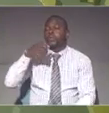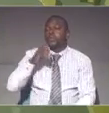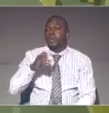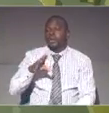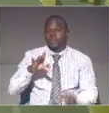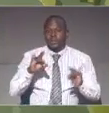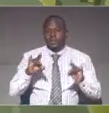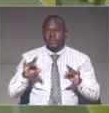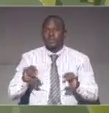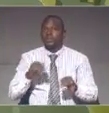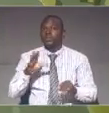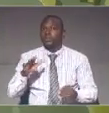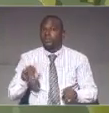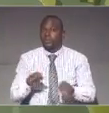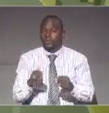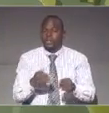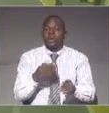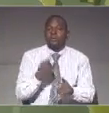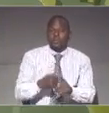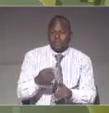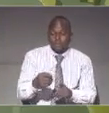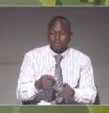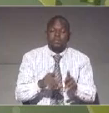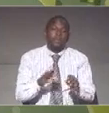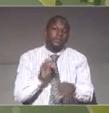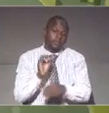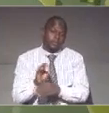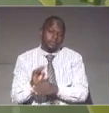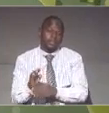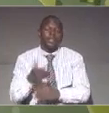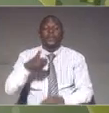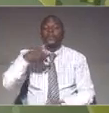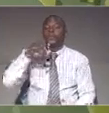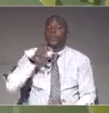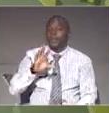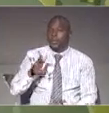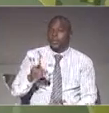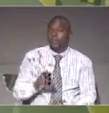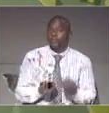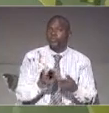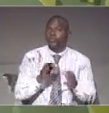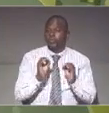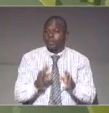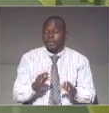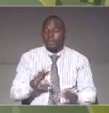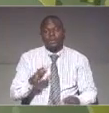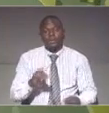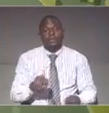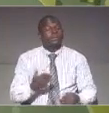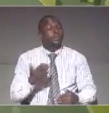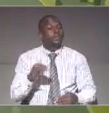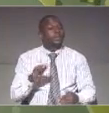water. To this effect, residents of Kampala are being advised against consuming water from wells because it is